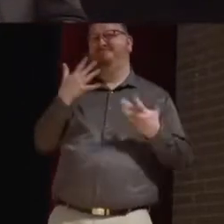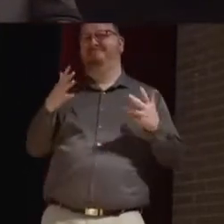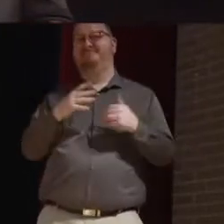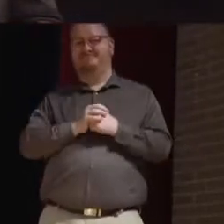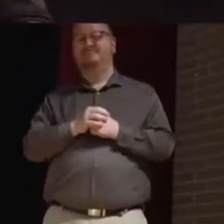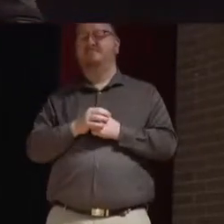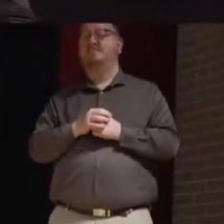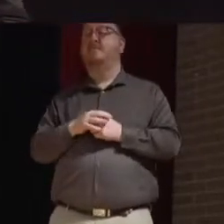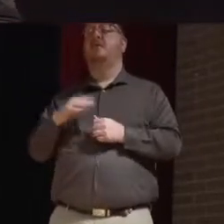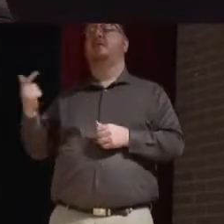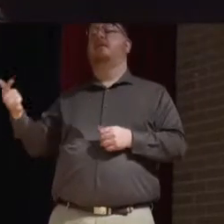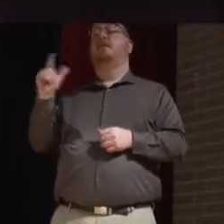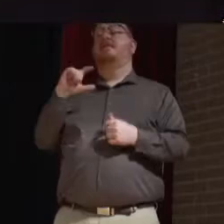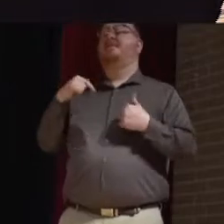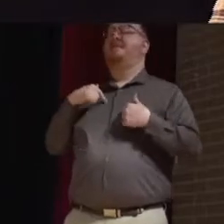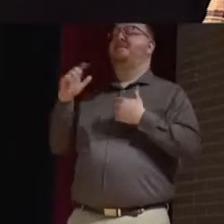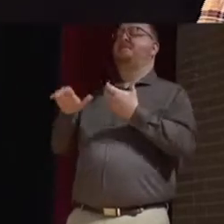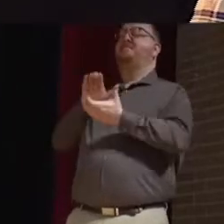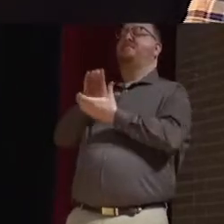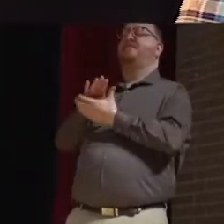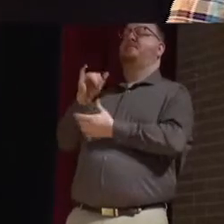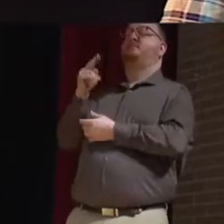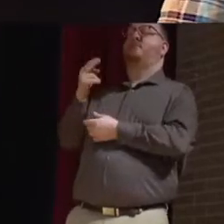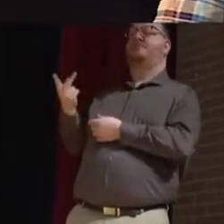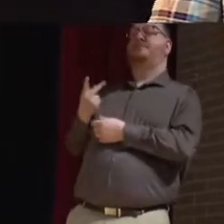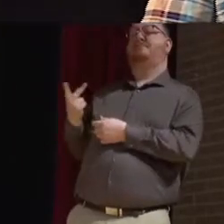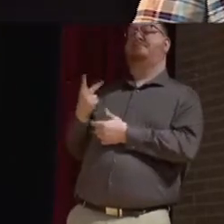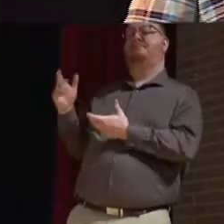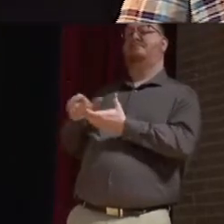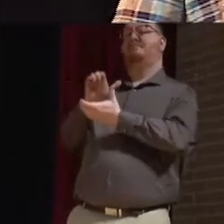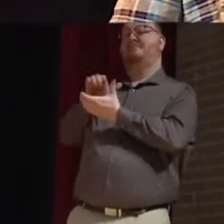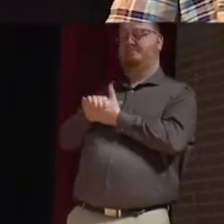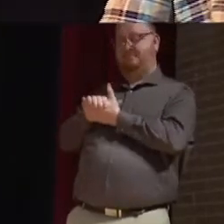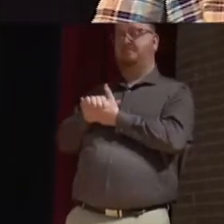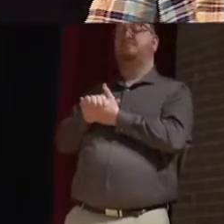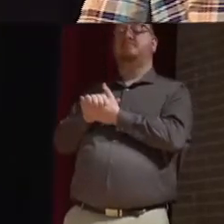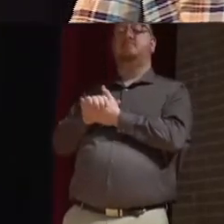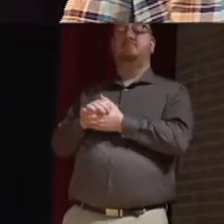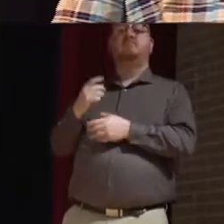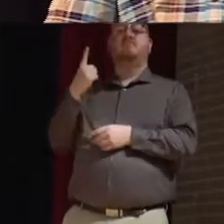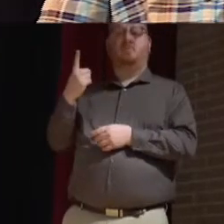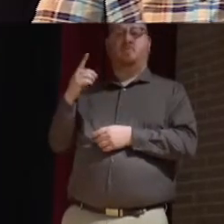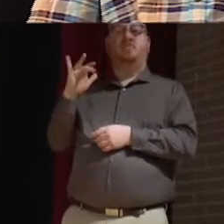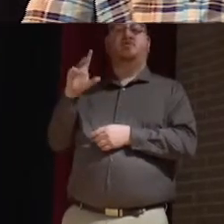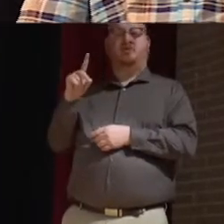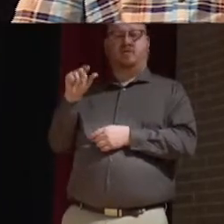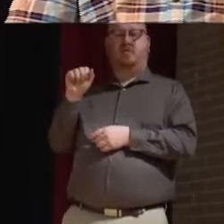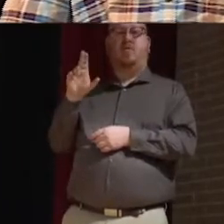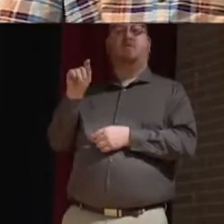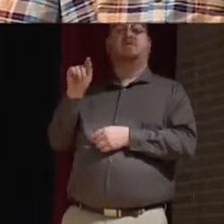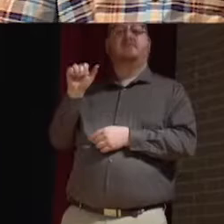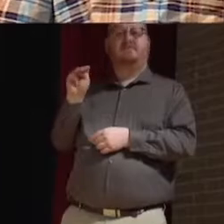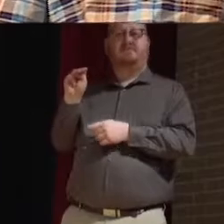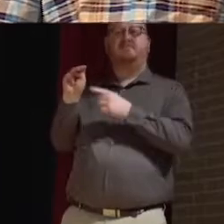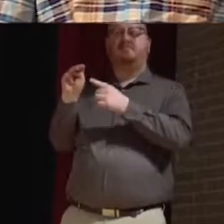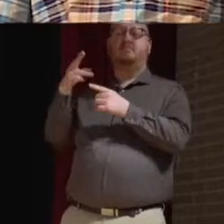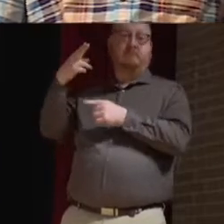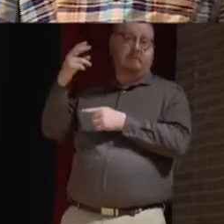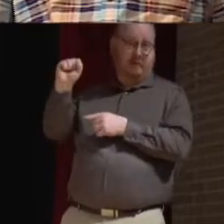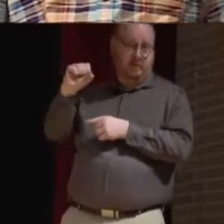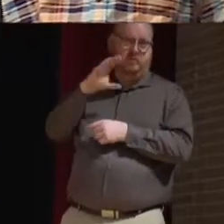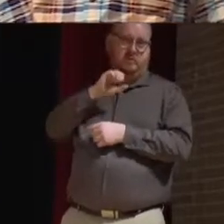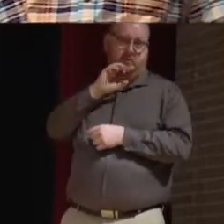I'm married to John. We're a parent to a child with autism in the high school. I'm